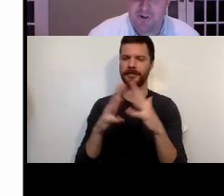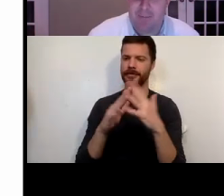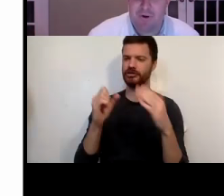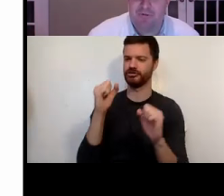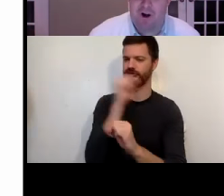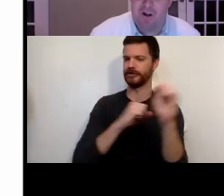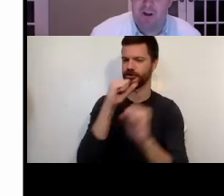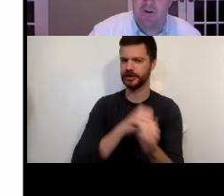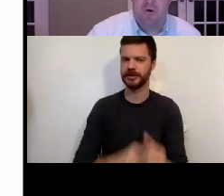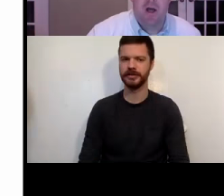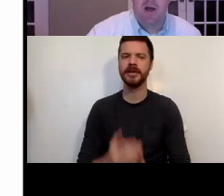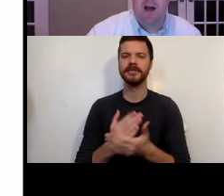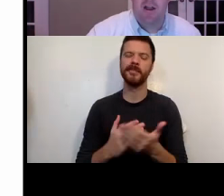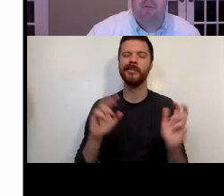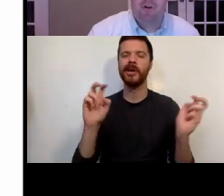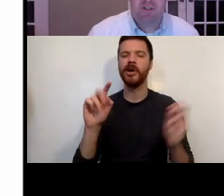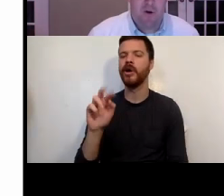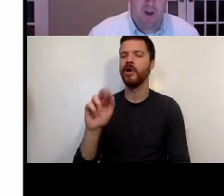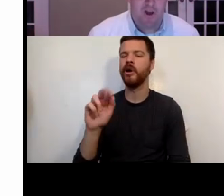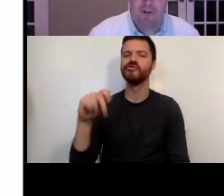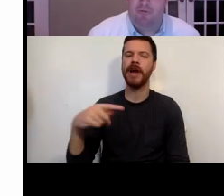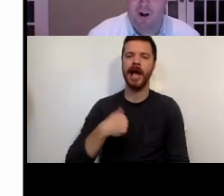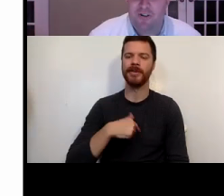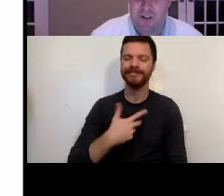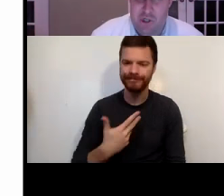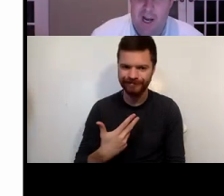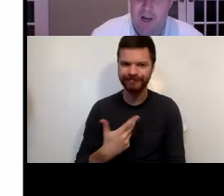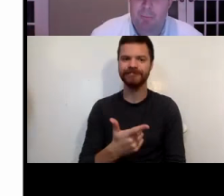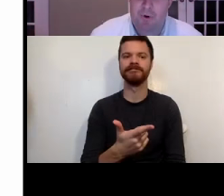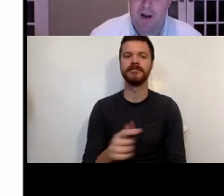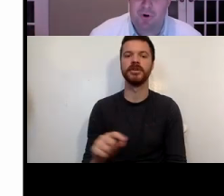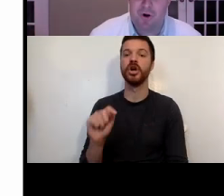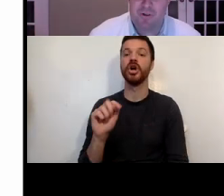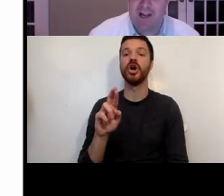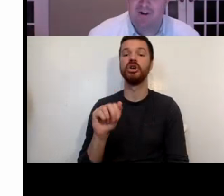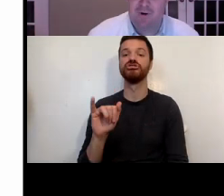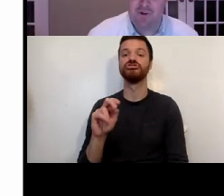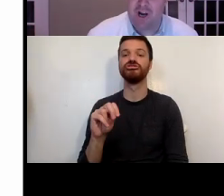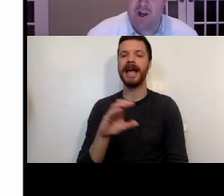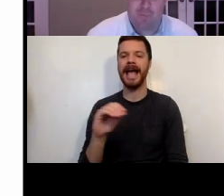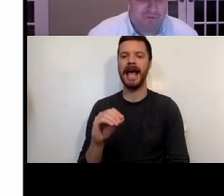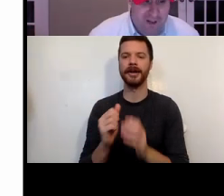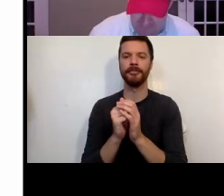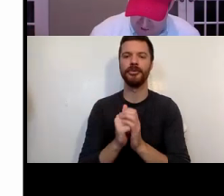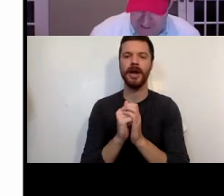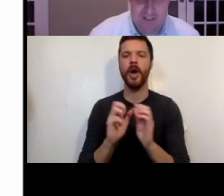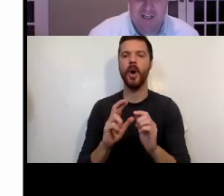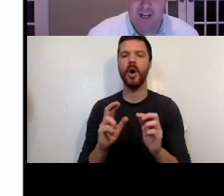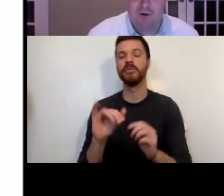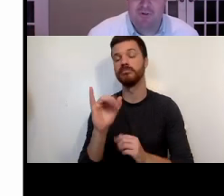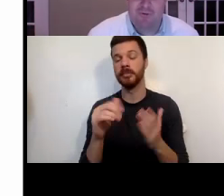of traps that we fall into. The first is that we often fall into this train and pray approach, right? Or train and hope if you're not